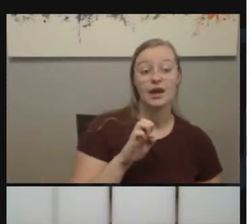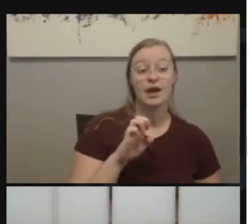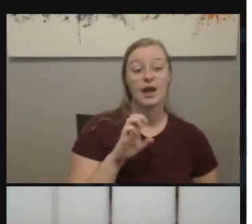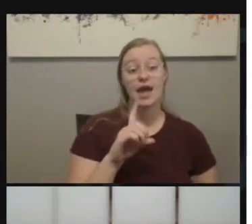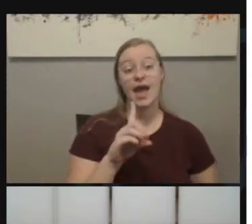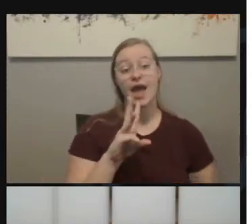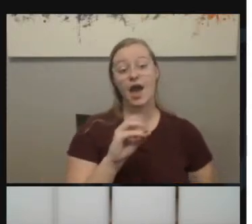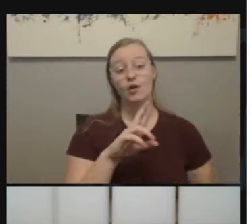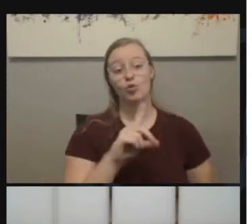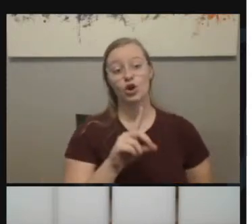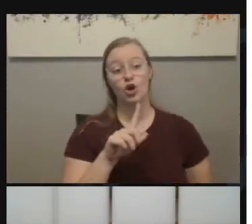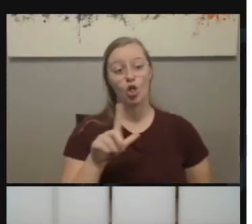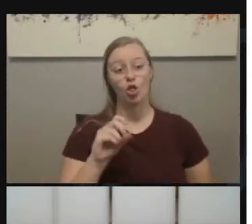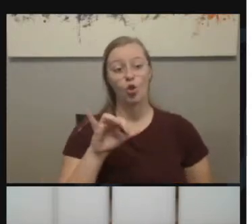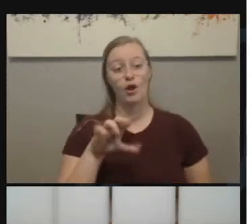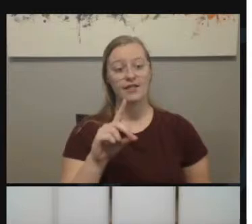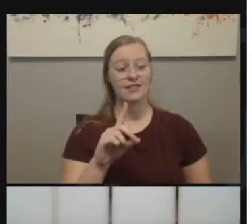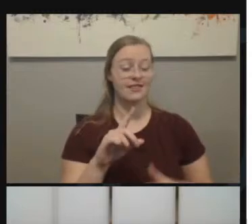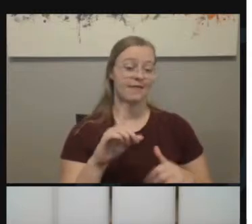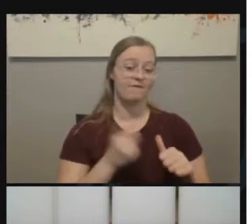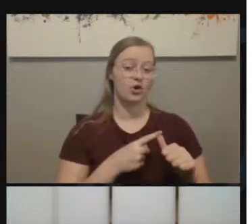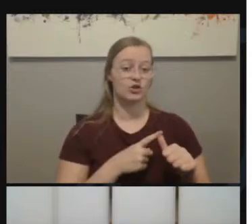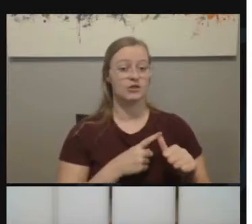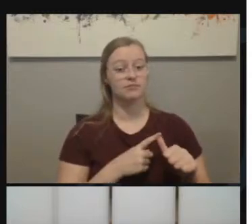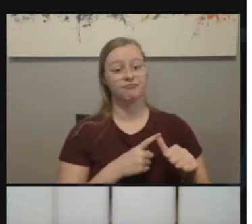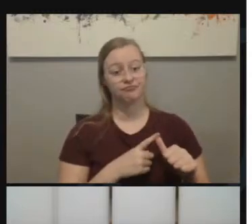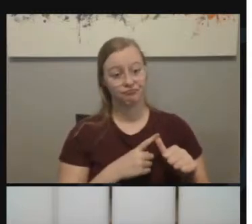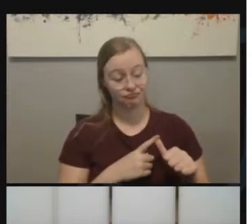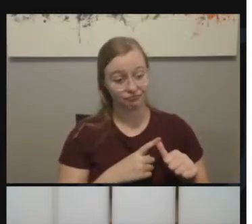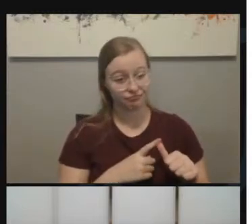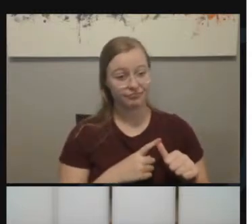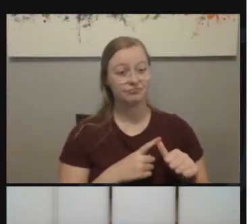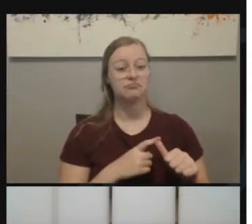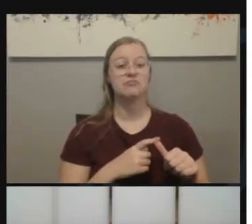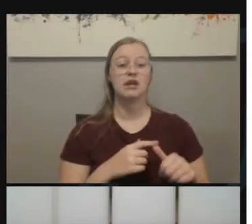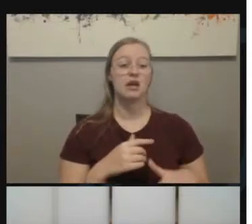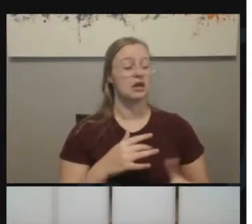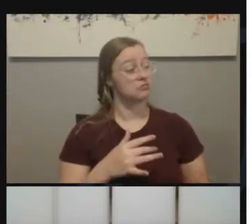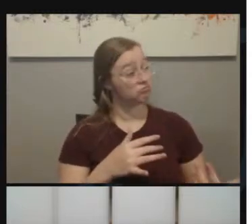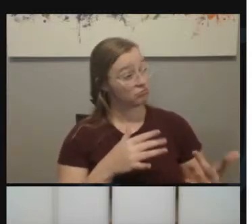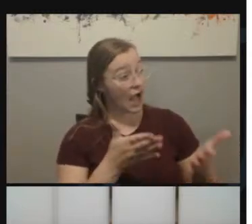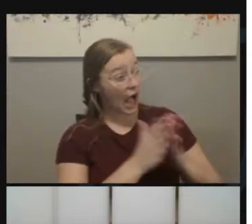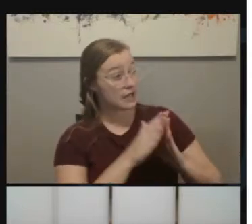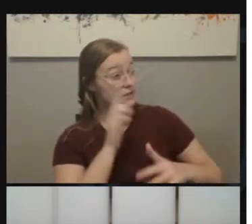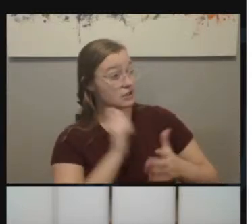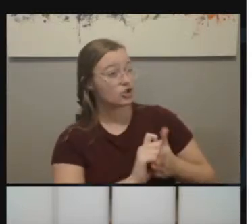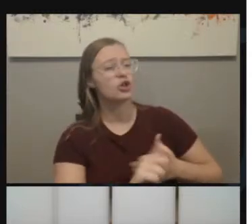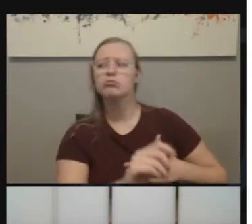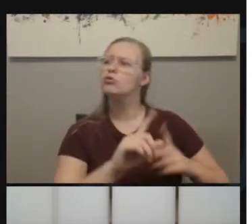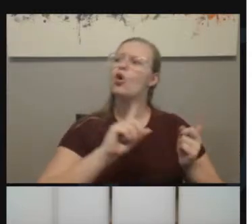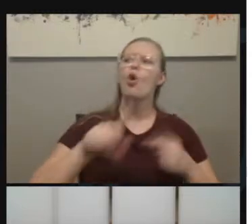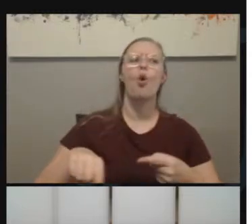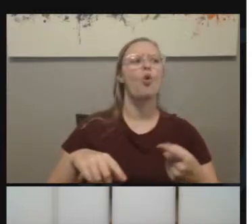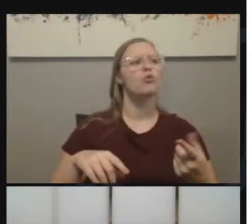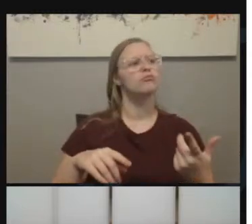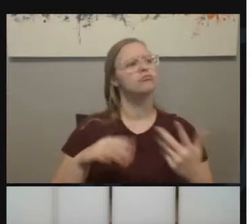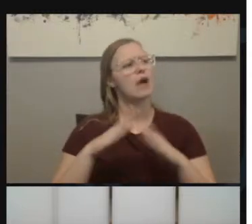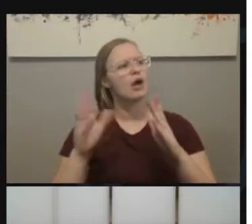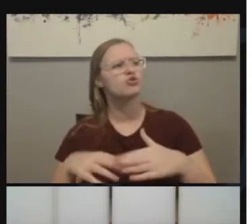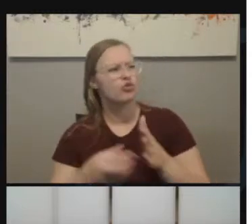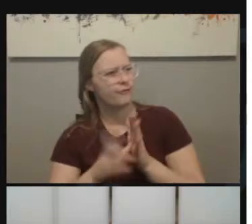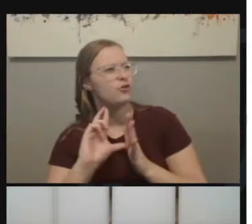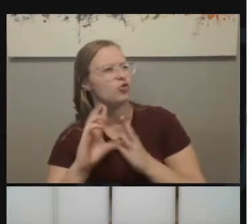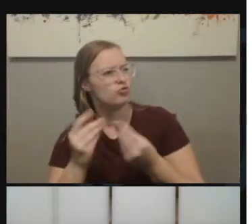his secretary to the Talbot County Courthouse to review land records. The secretary returned to Lloyd